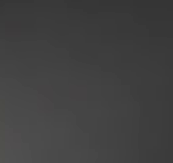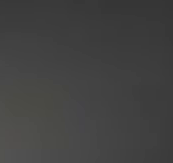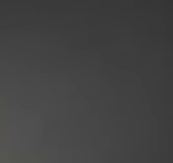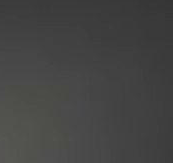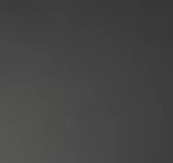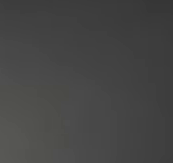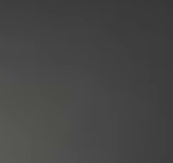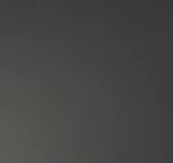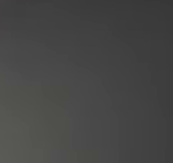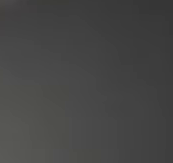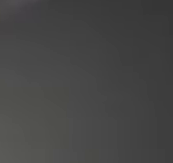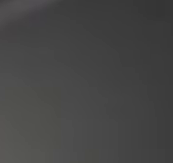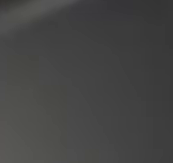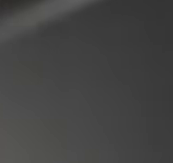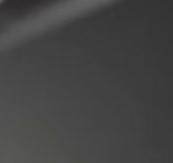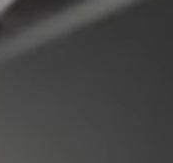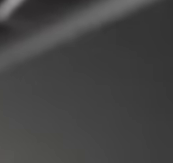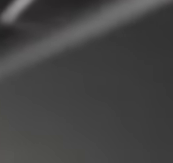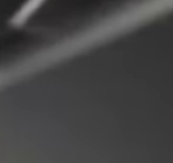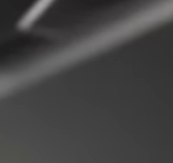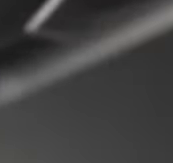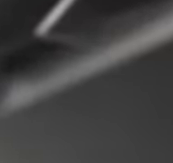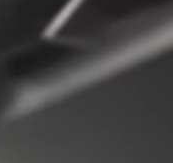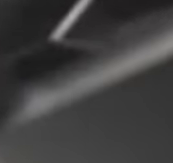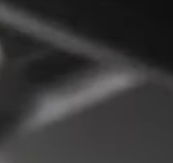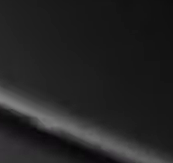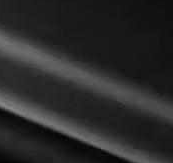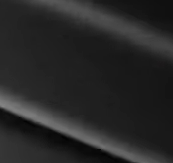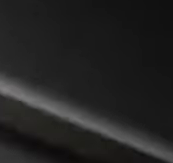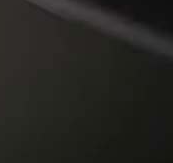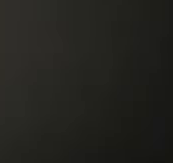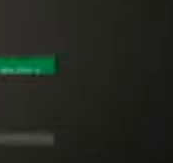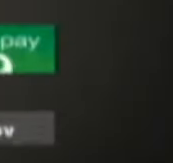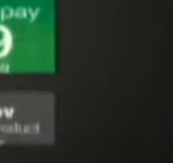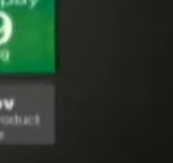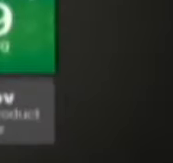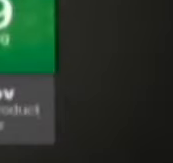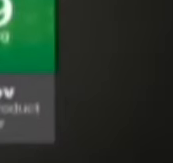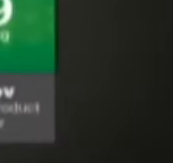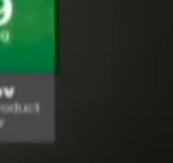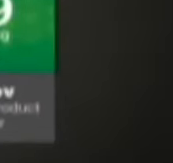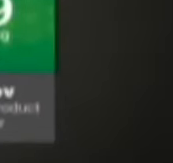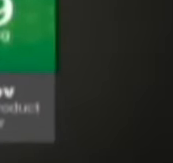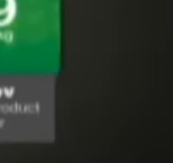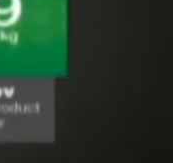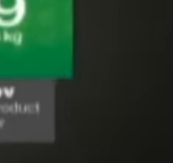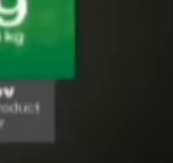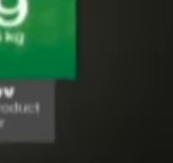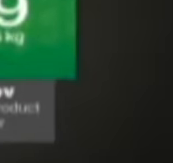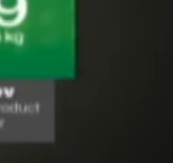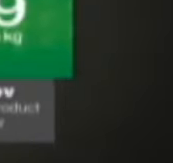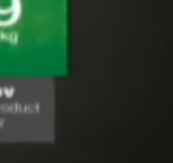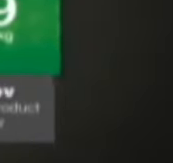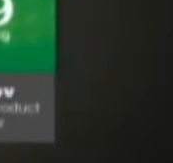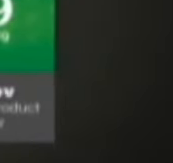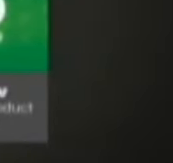you with everything you need at the prices you want. Like Spar IQF mixed chicken portions for